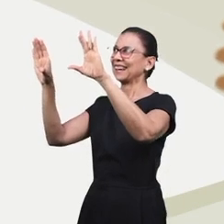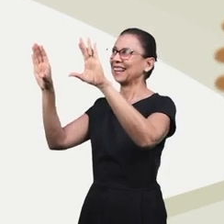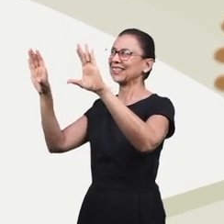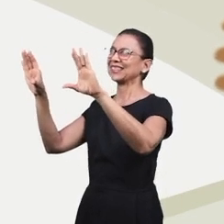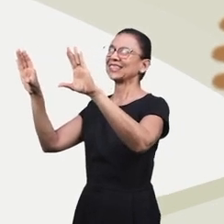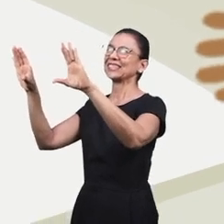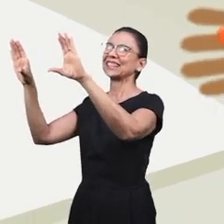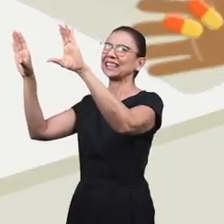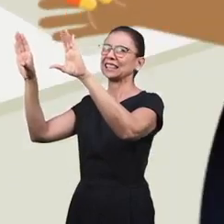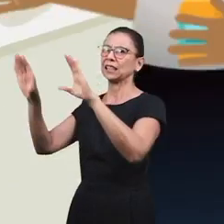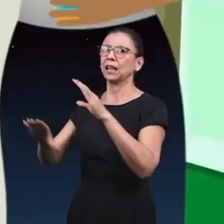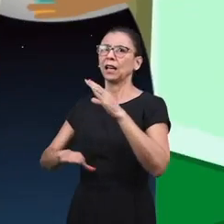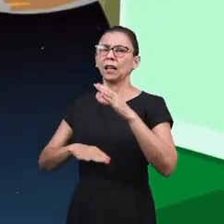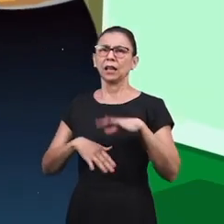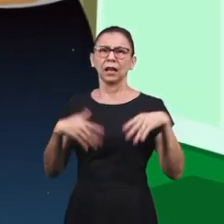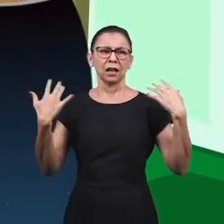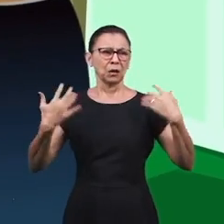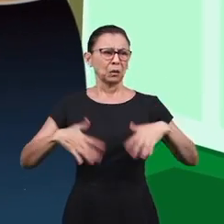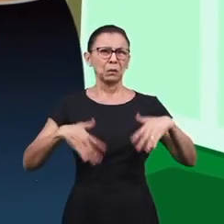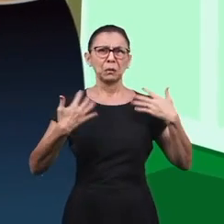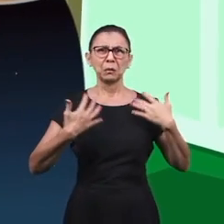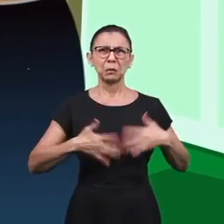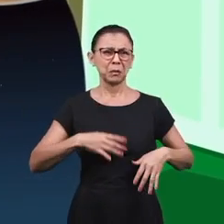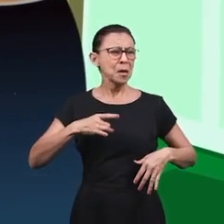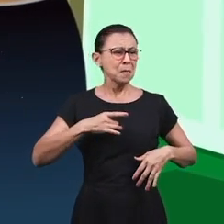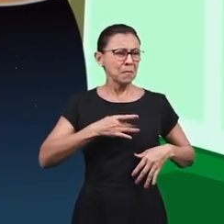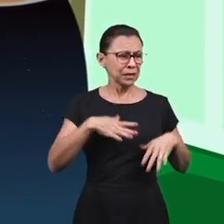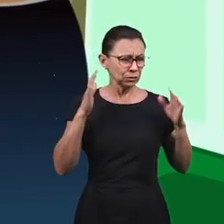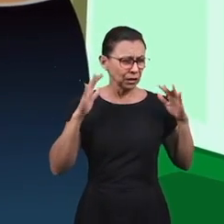And whenever I have to fight a battle,